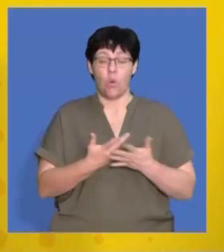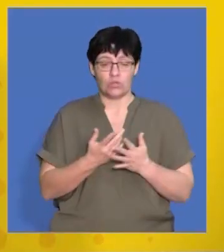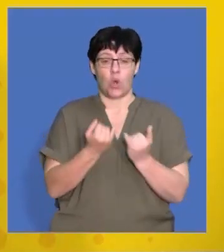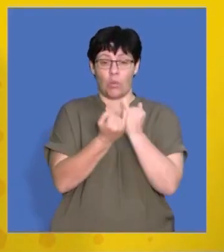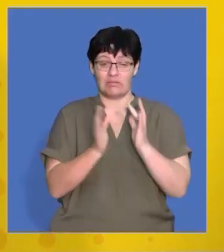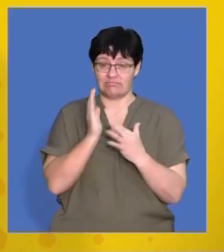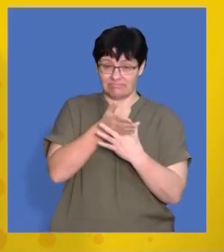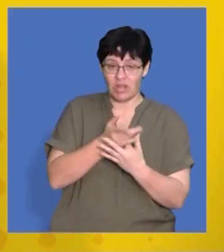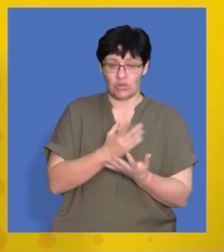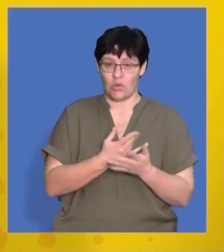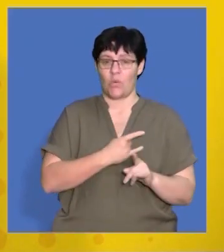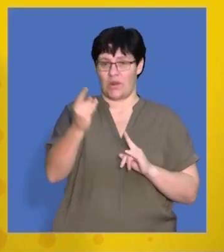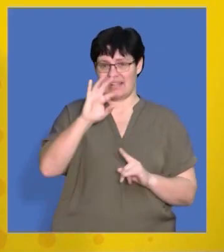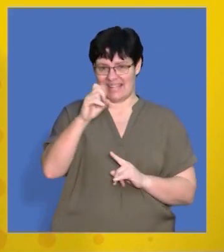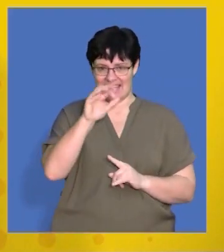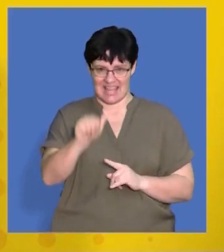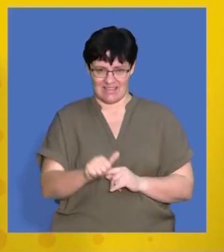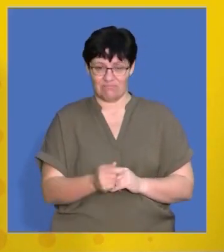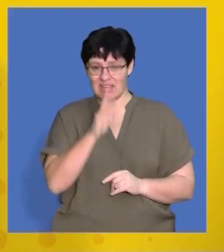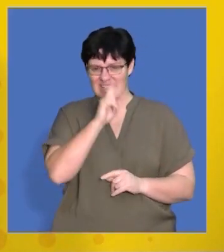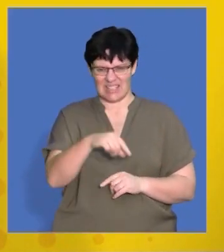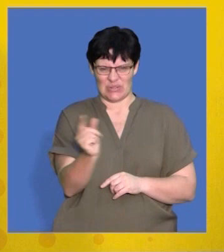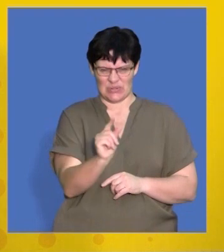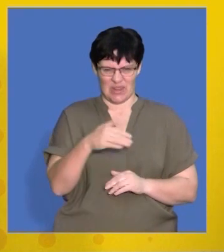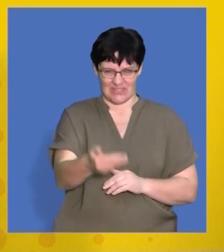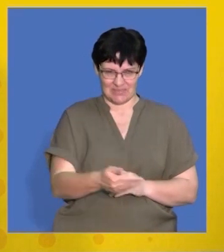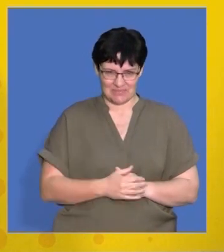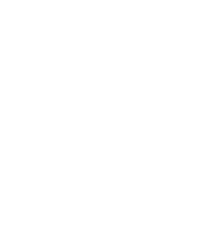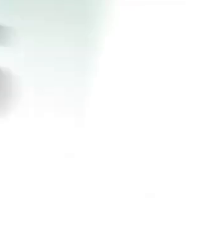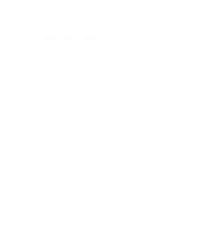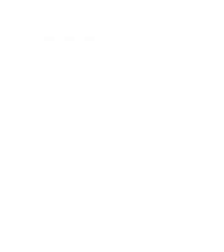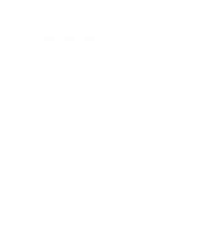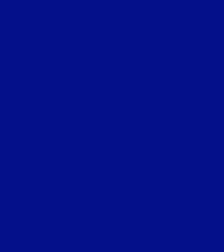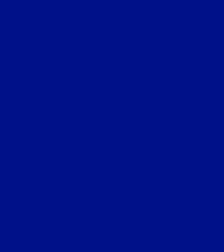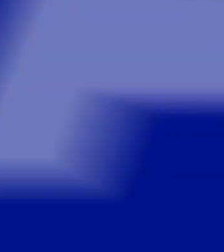to stand a chance to win yourself data. We'll see you straight after this.